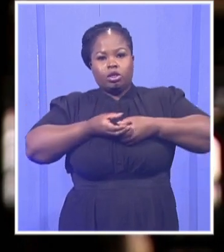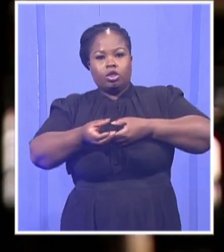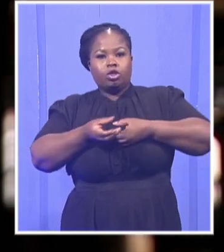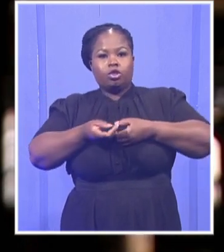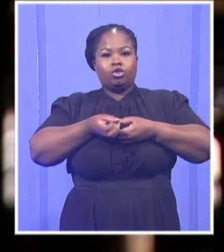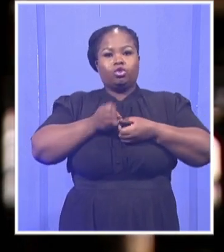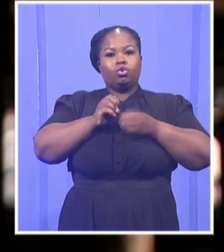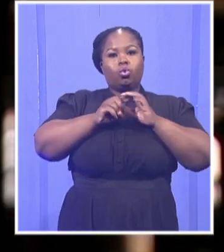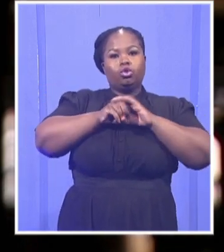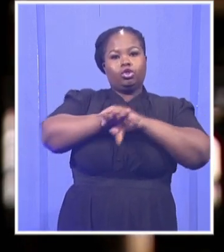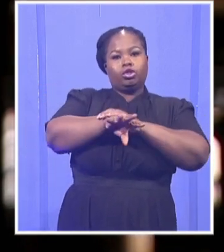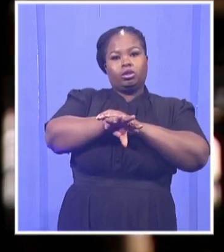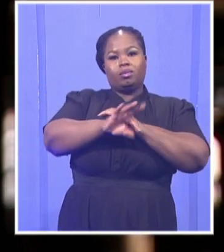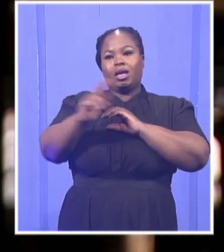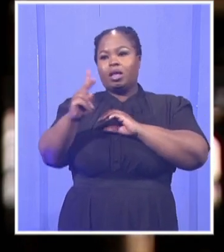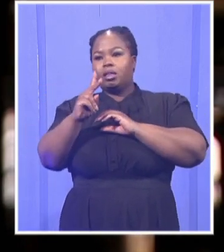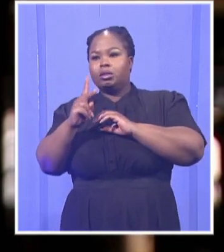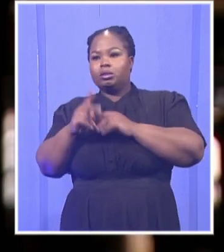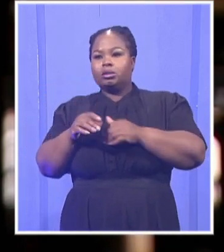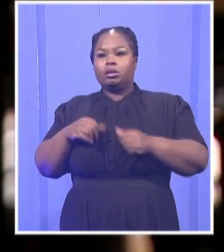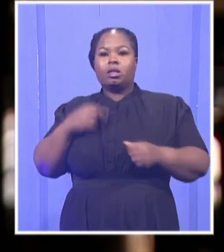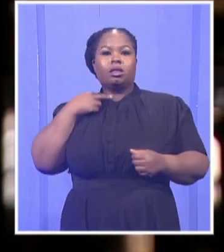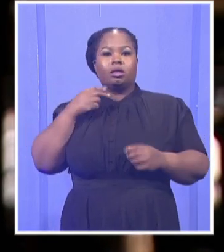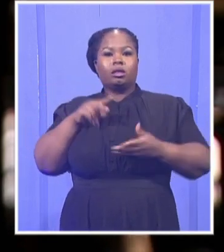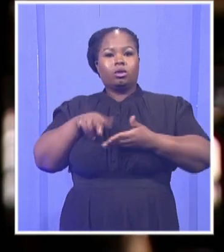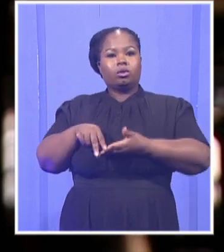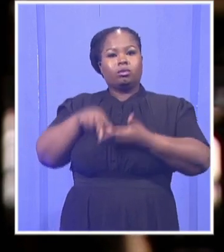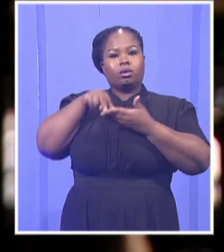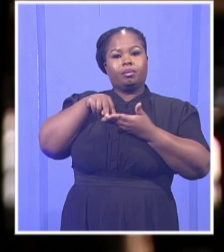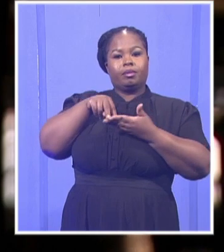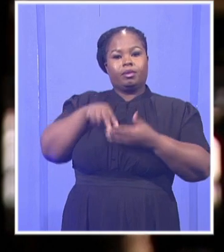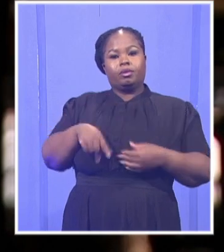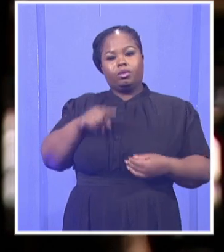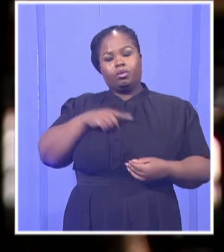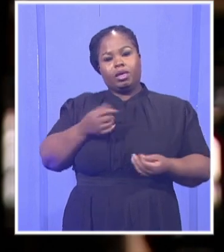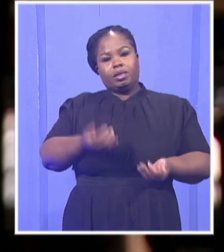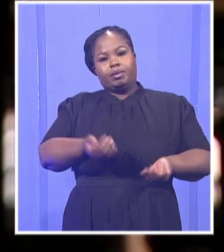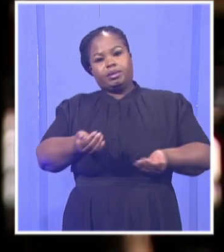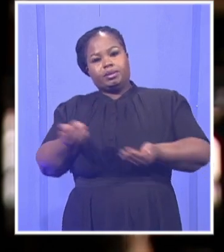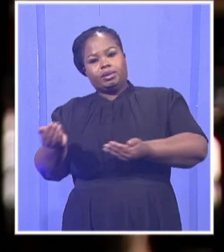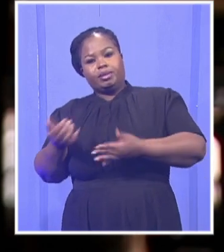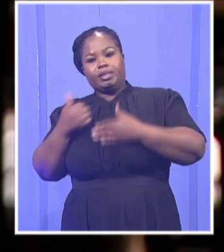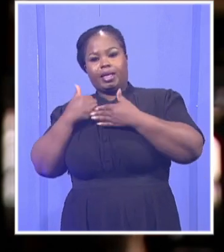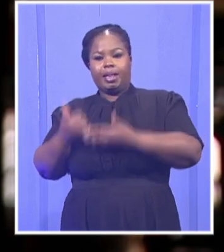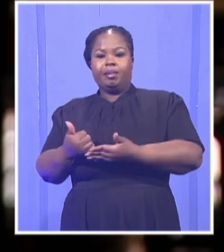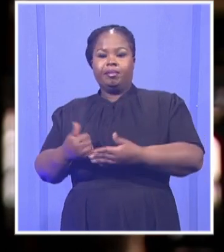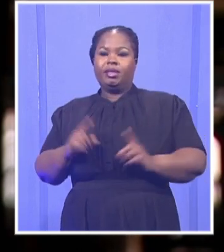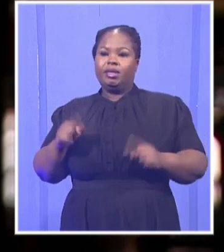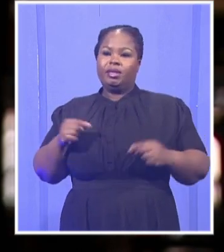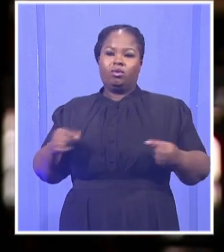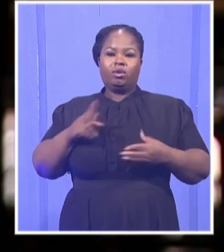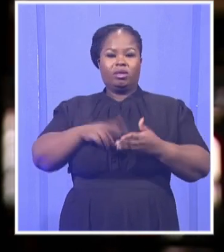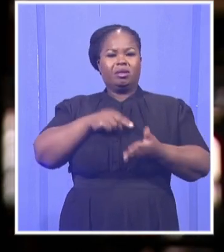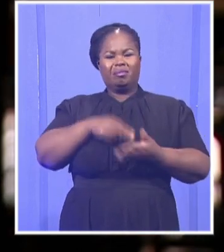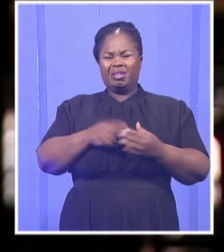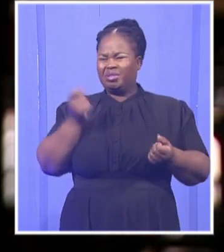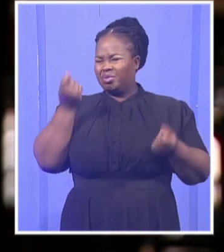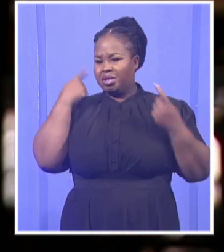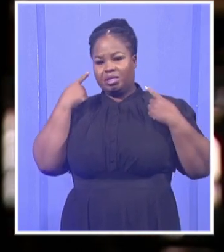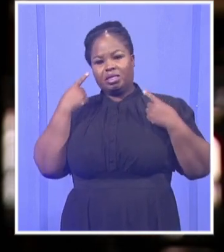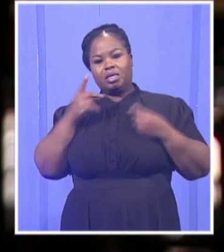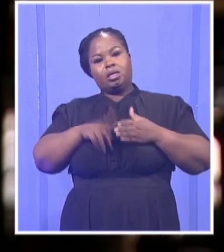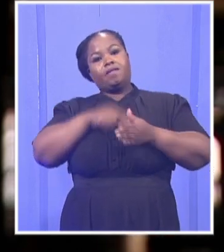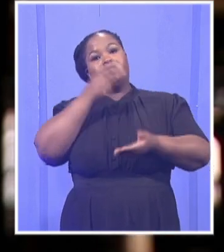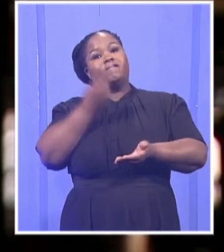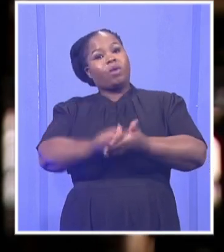them are battled to get up, or they have to be helped up because of the carers must help them, and then they can't get up and they don't understand, and then they can